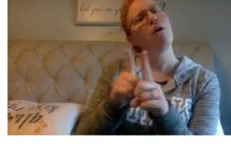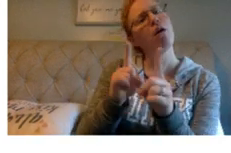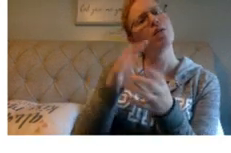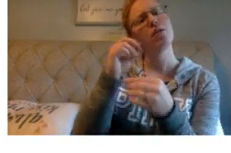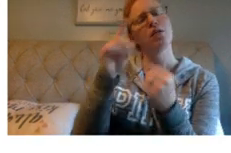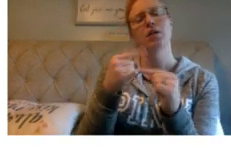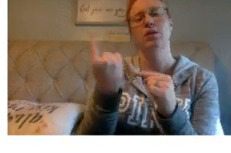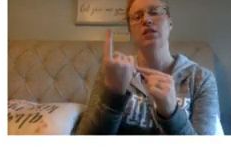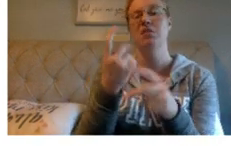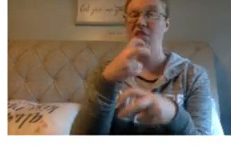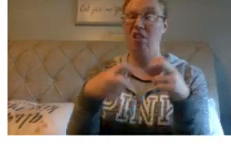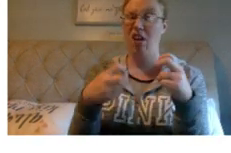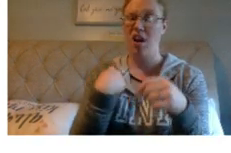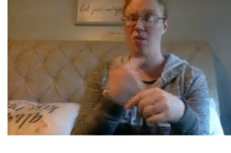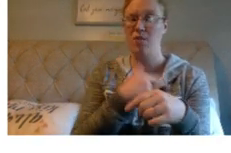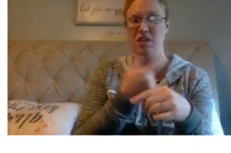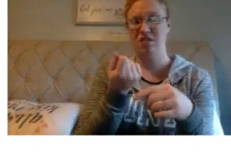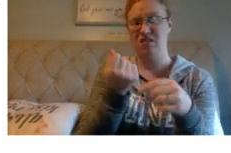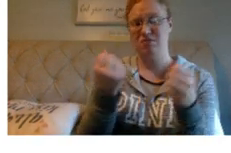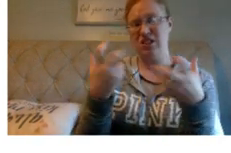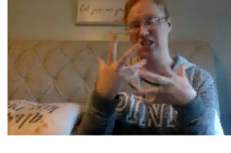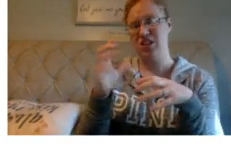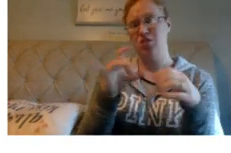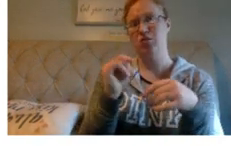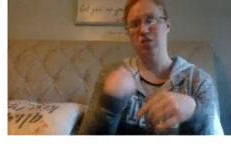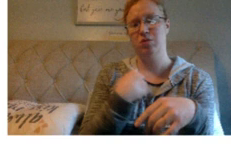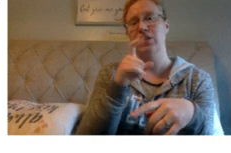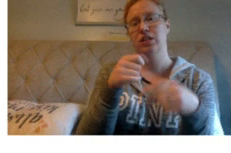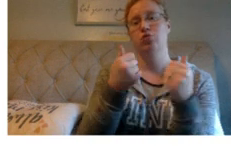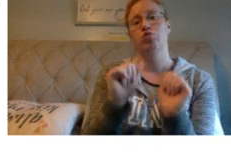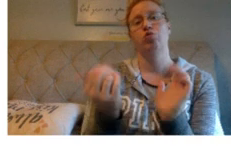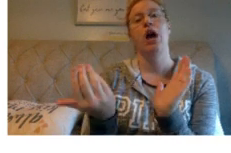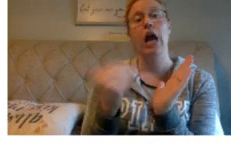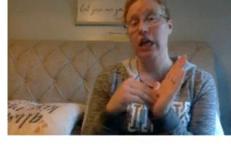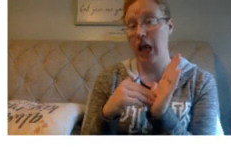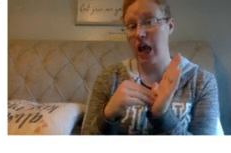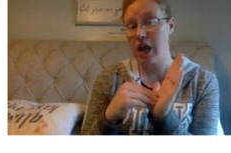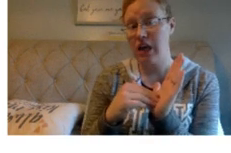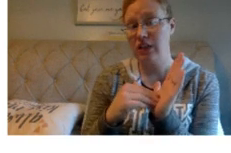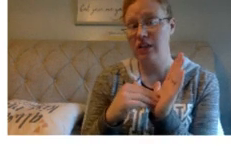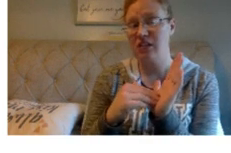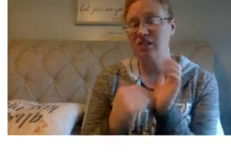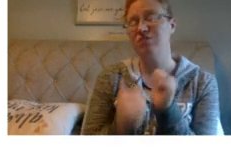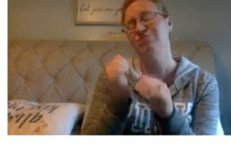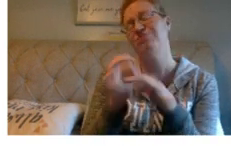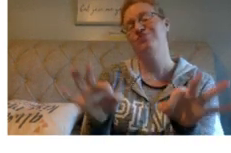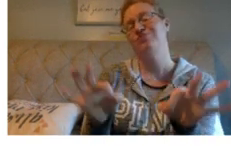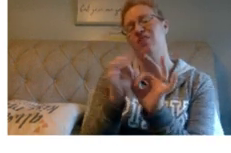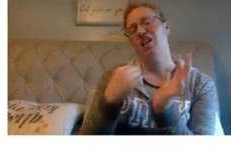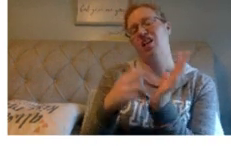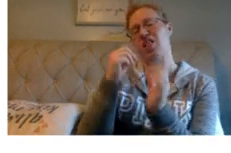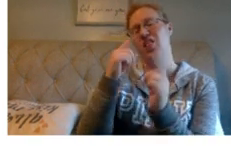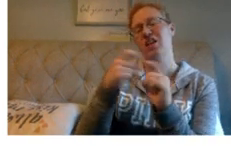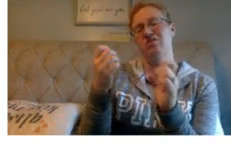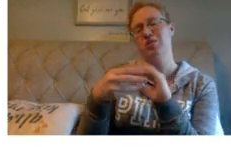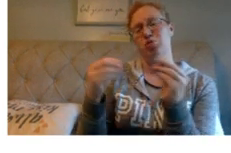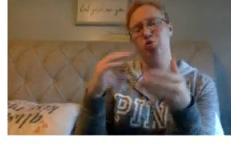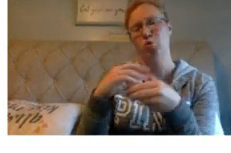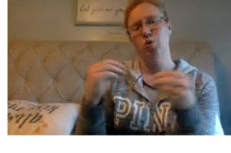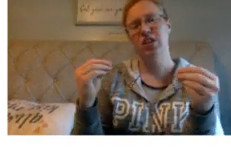when something's hard and we're a little scared to do it, we need to try again. The most important thing that I learned from the